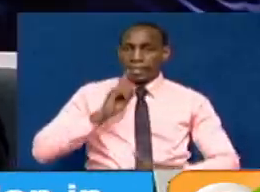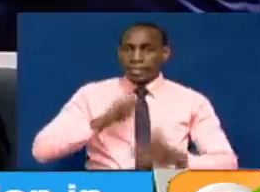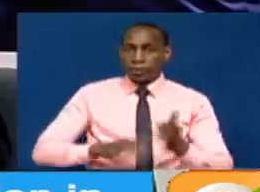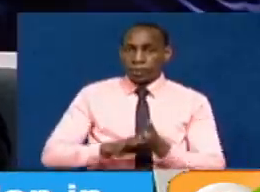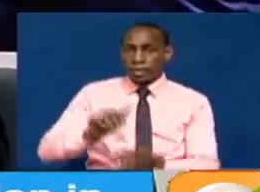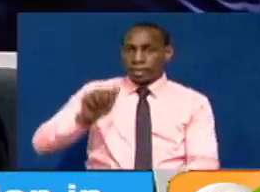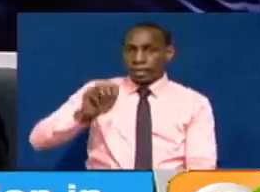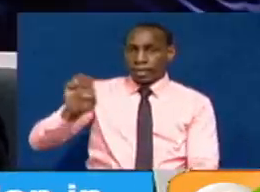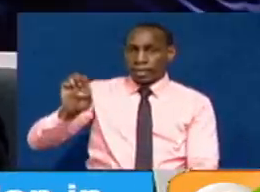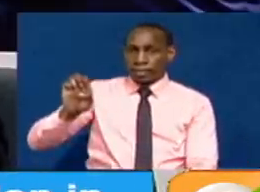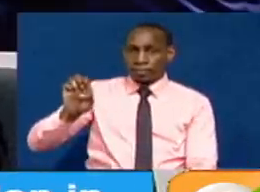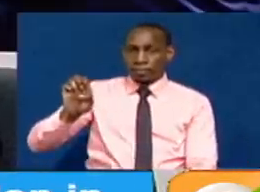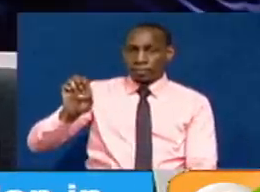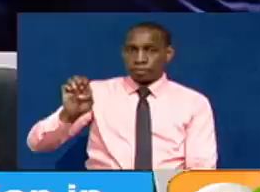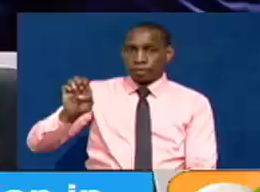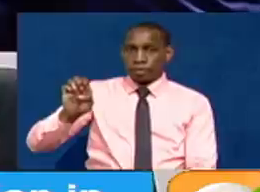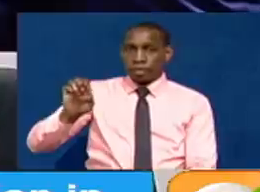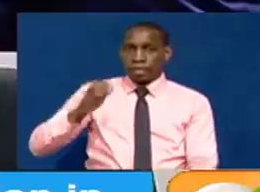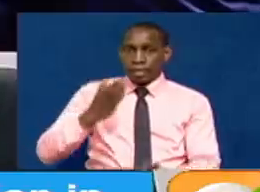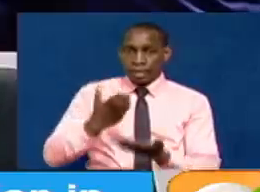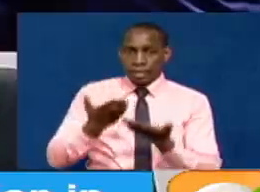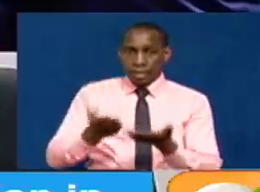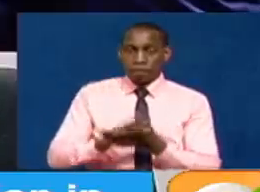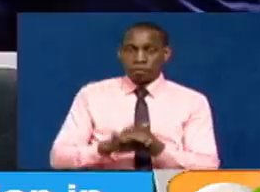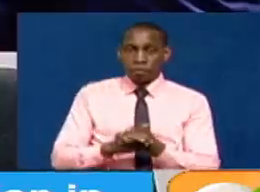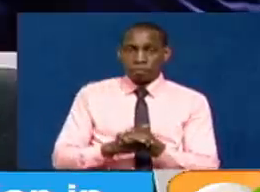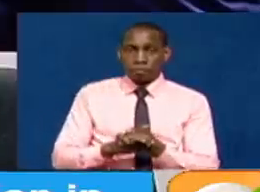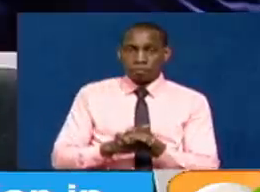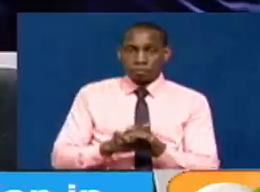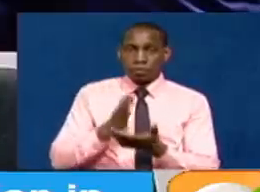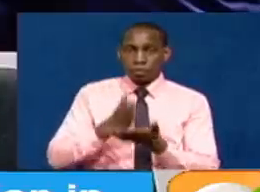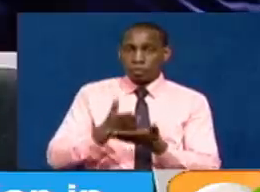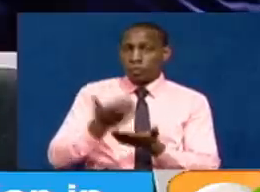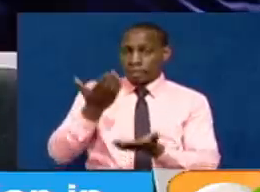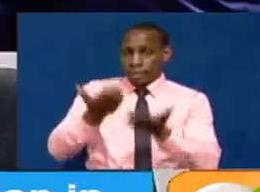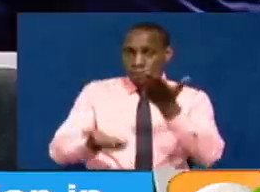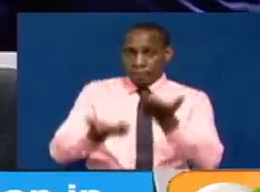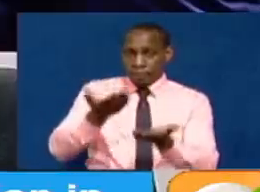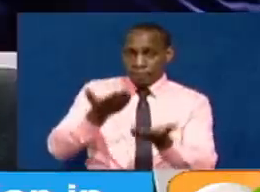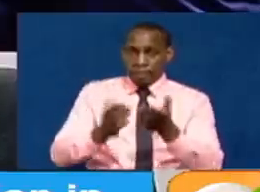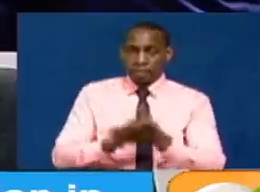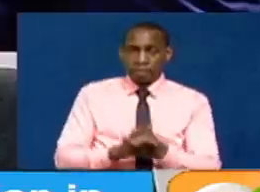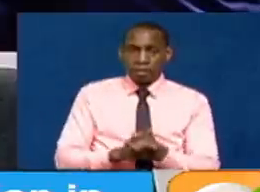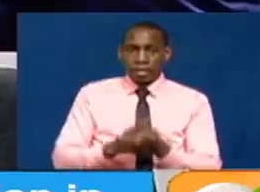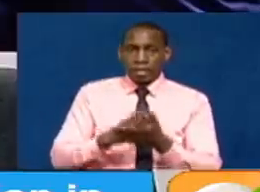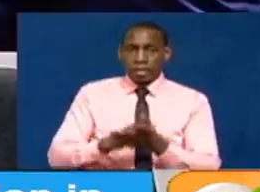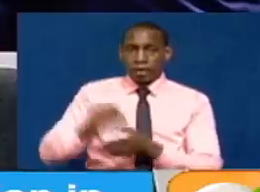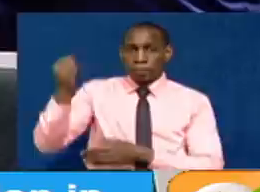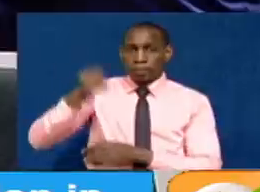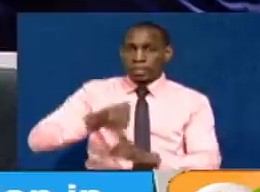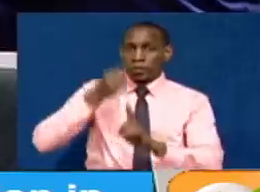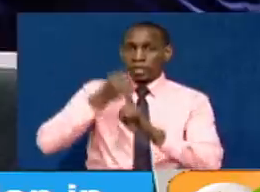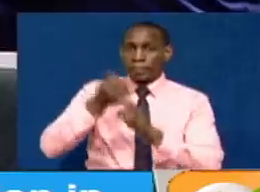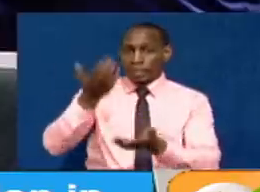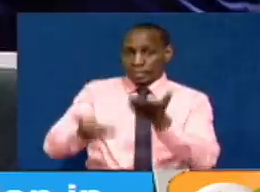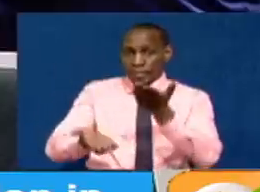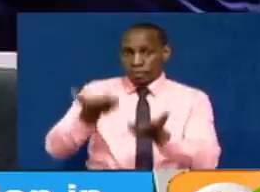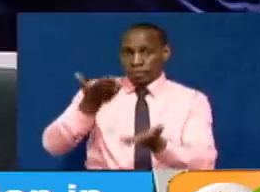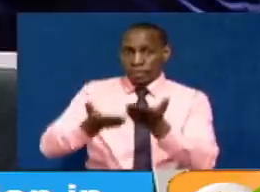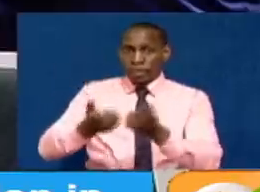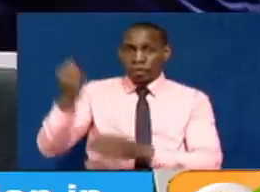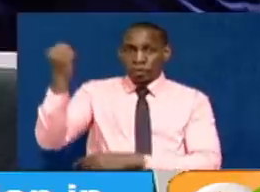Anne Waiguru is going to have to step on the weighing scale, and then her weight, her political weight, has to be measured in this